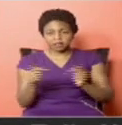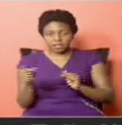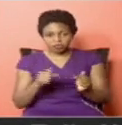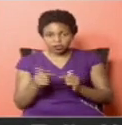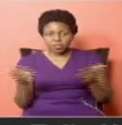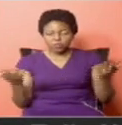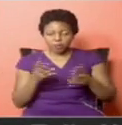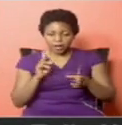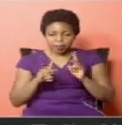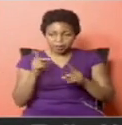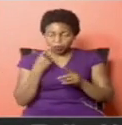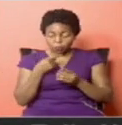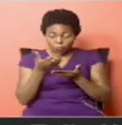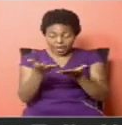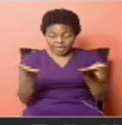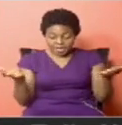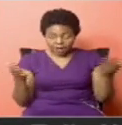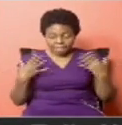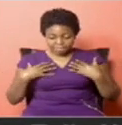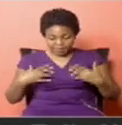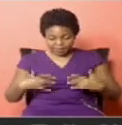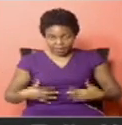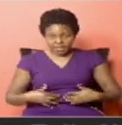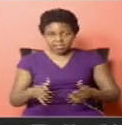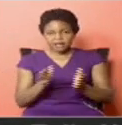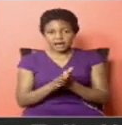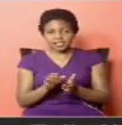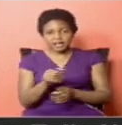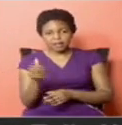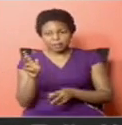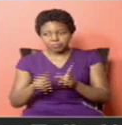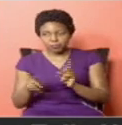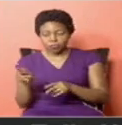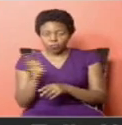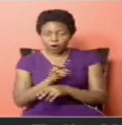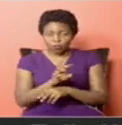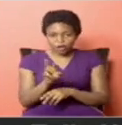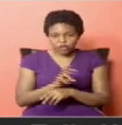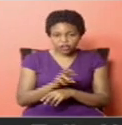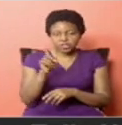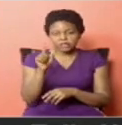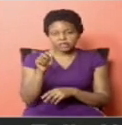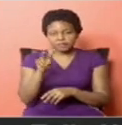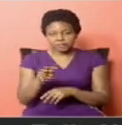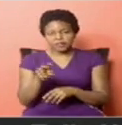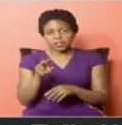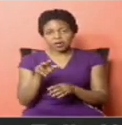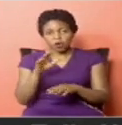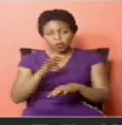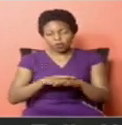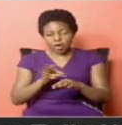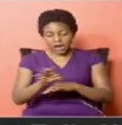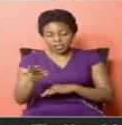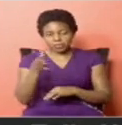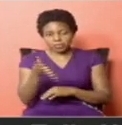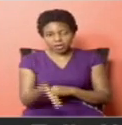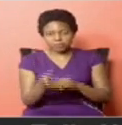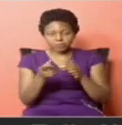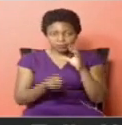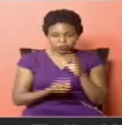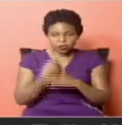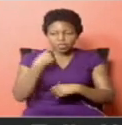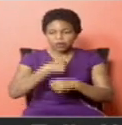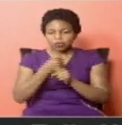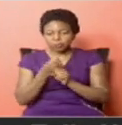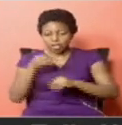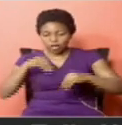those who are here physically and those who are following us online will have a chance to make a contribution to